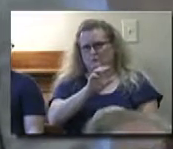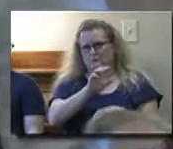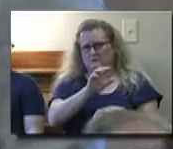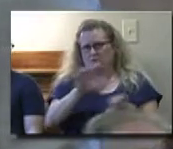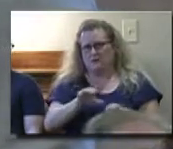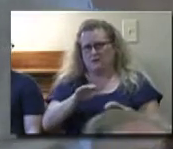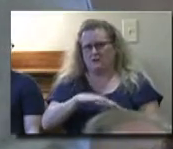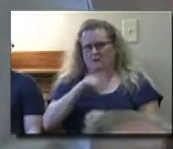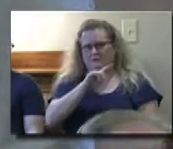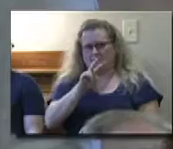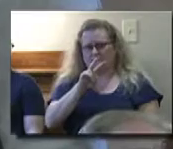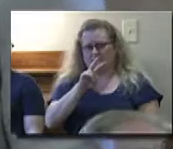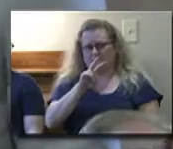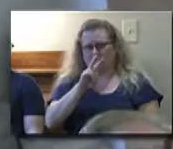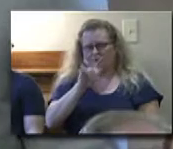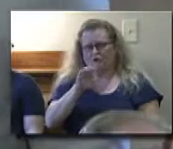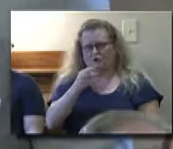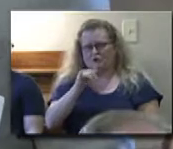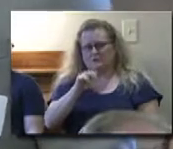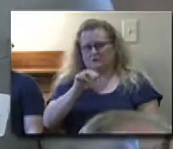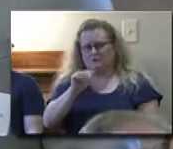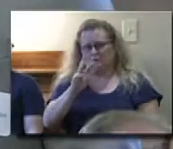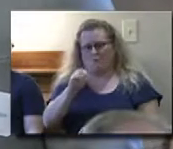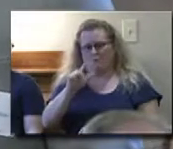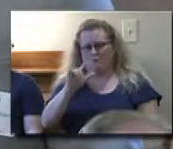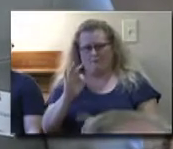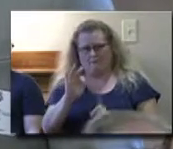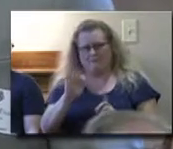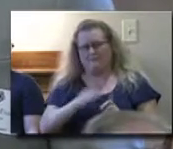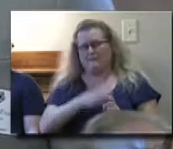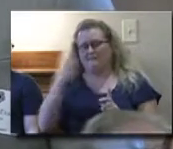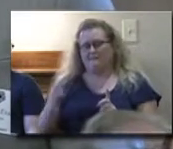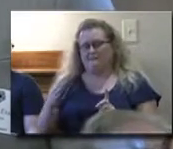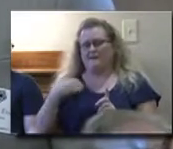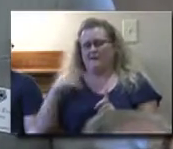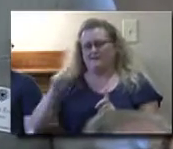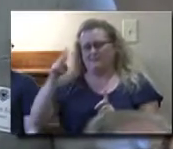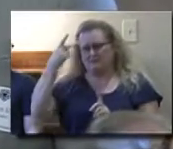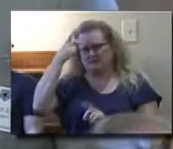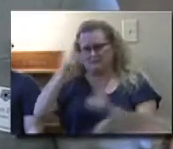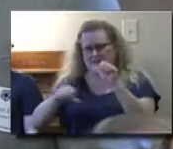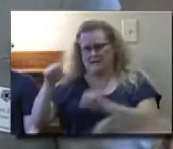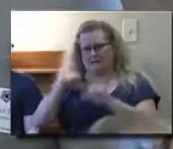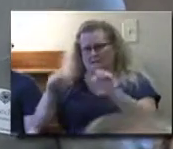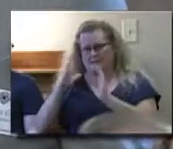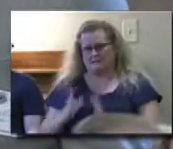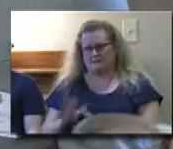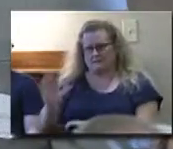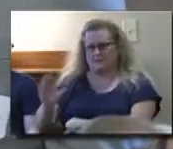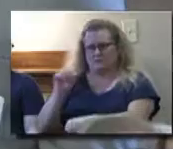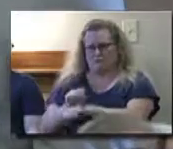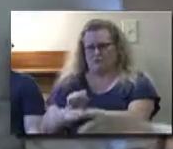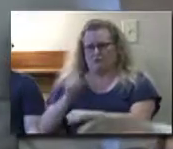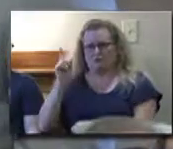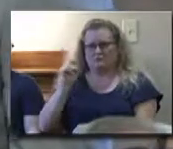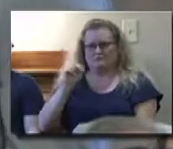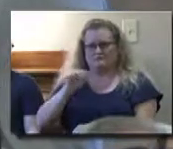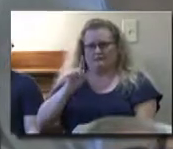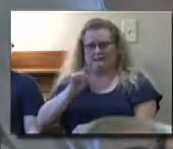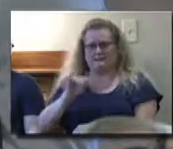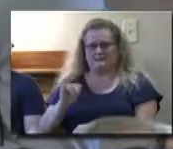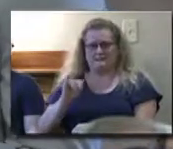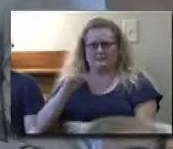on Virginia Woolf, and we had a political scientist whose work was in Nazi regime